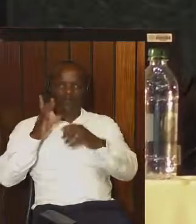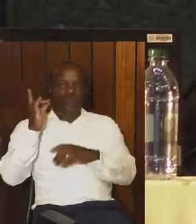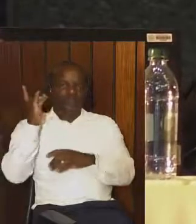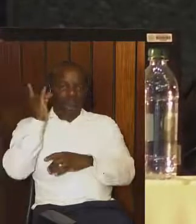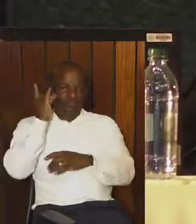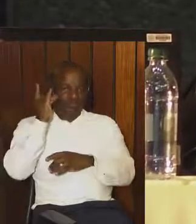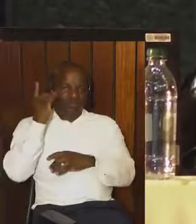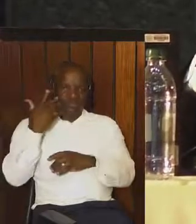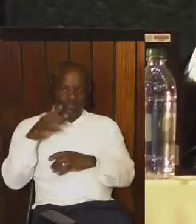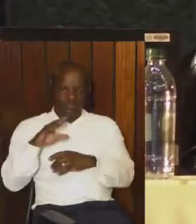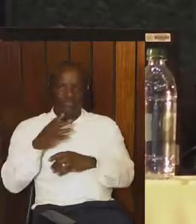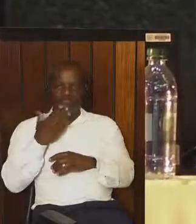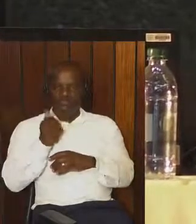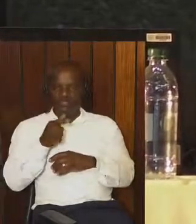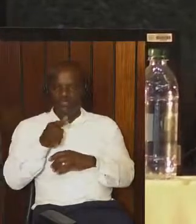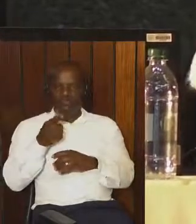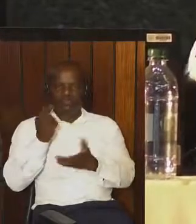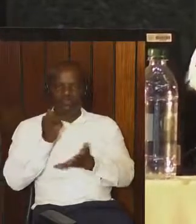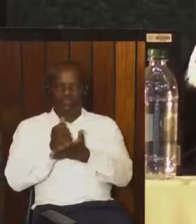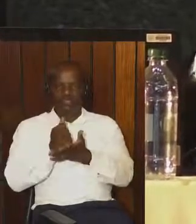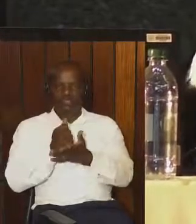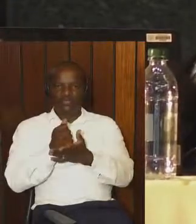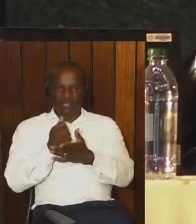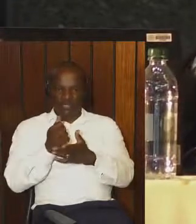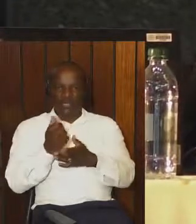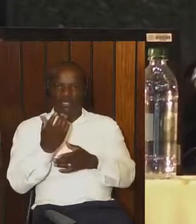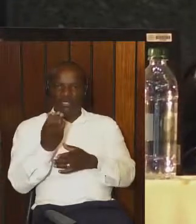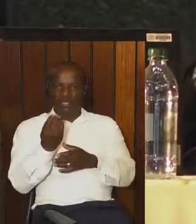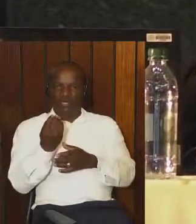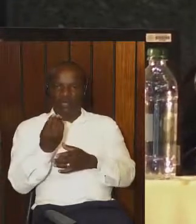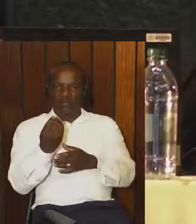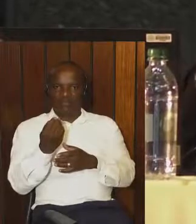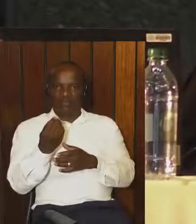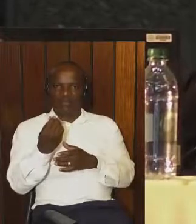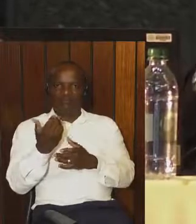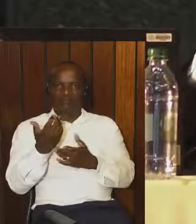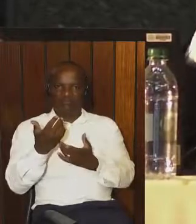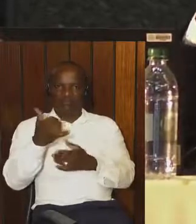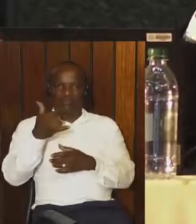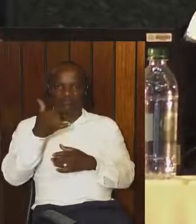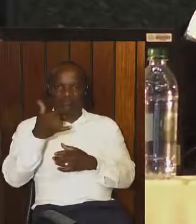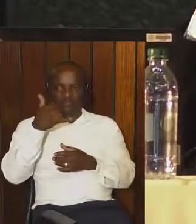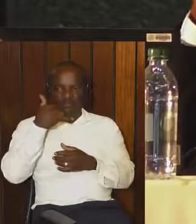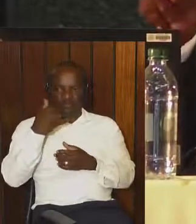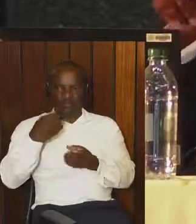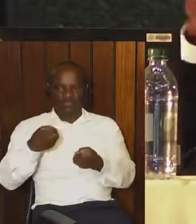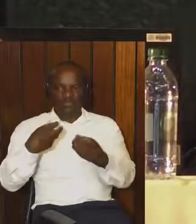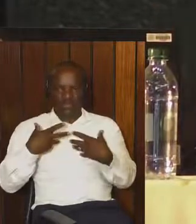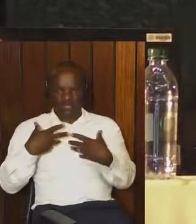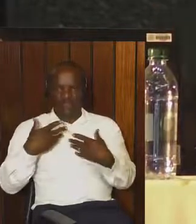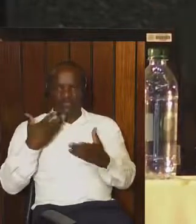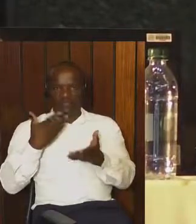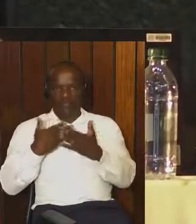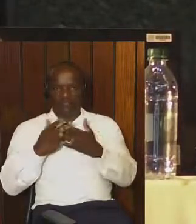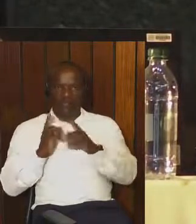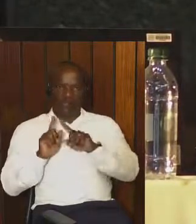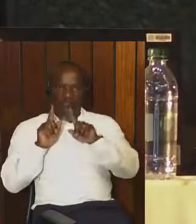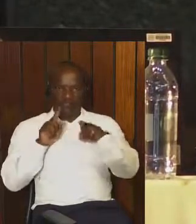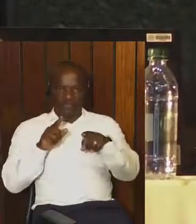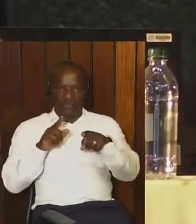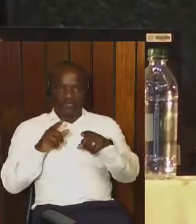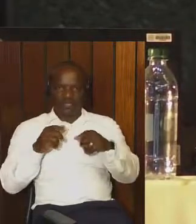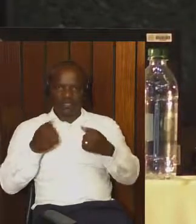the contact numbers chalena, or Rehopele traffic and design engineering arena. You check out na the speed hump